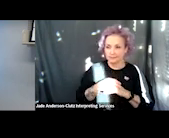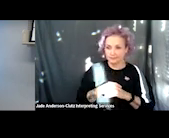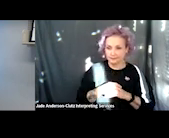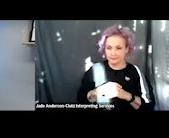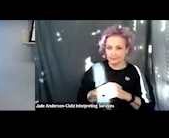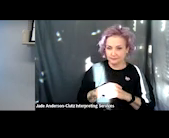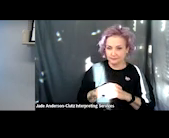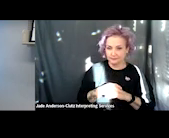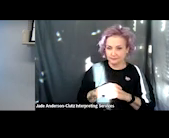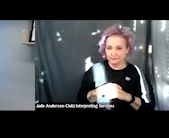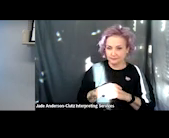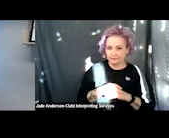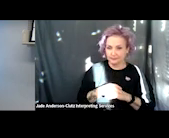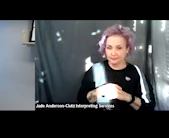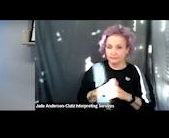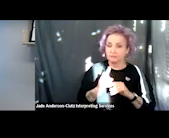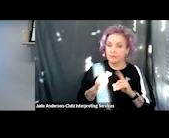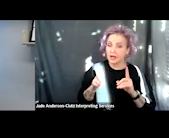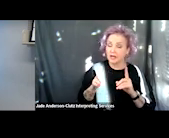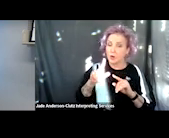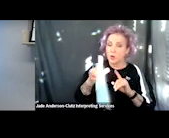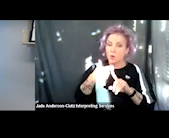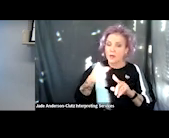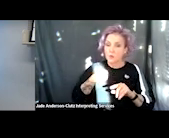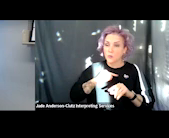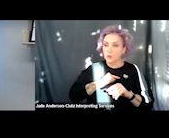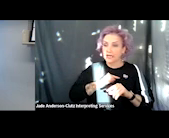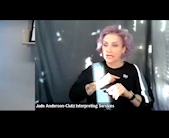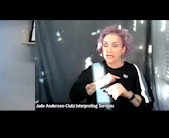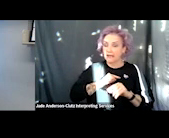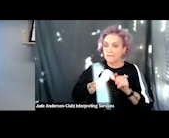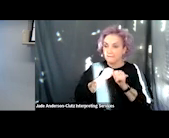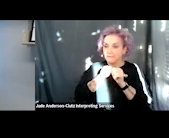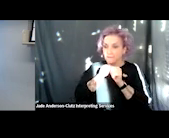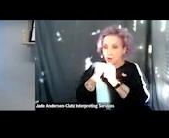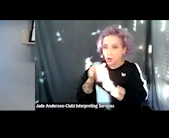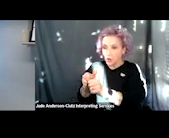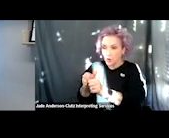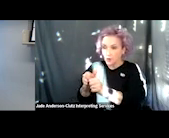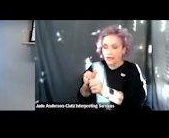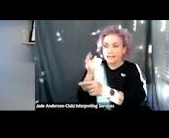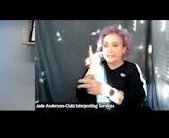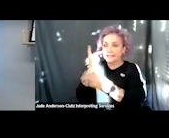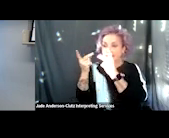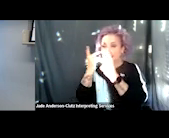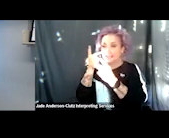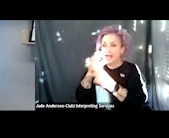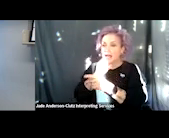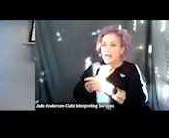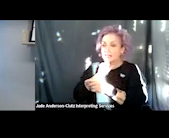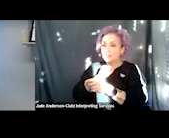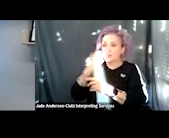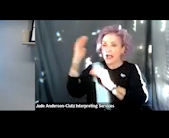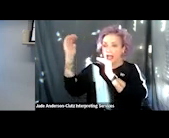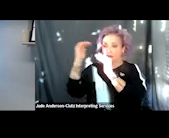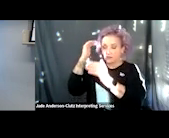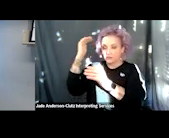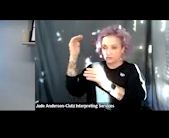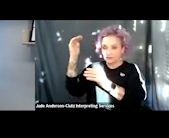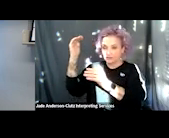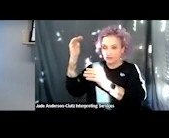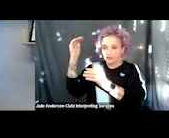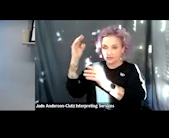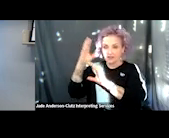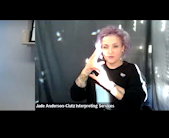up animals and look at them in adulthood, then we don't see any effects due to genotype. So basically effects in between